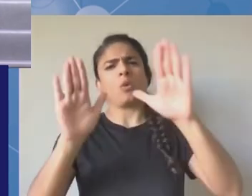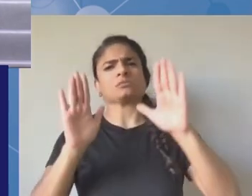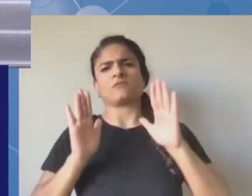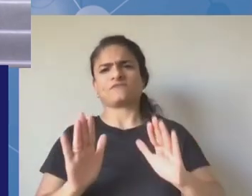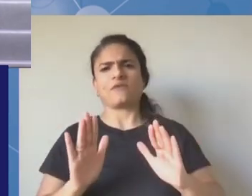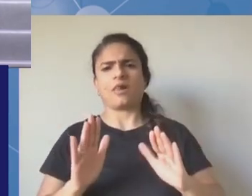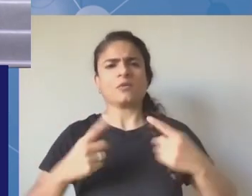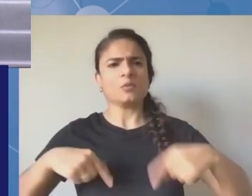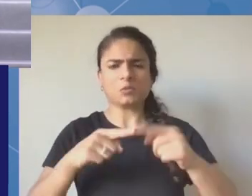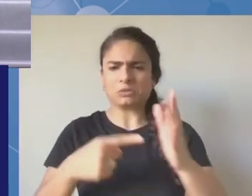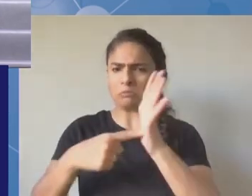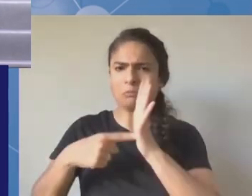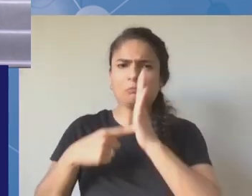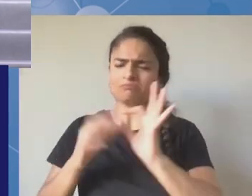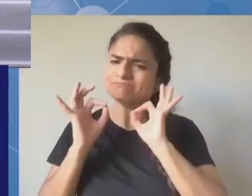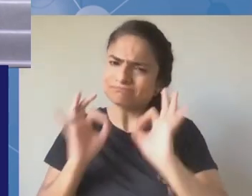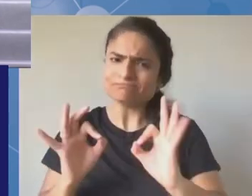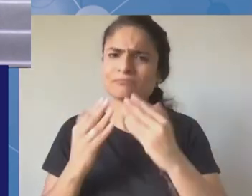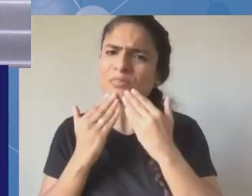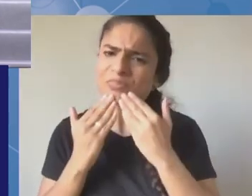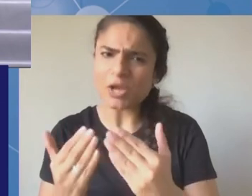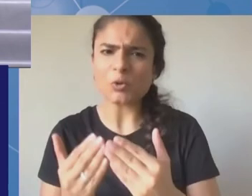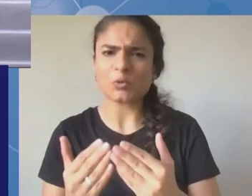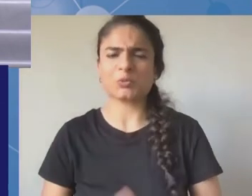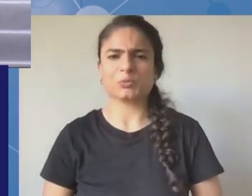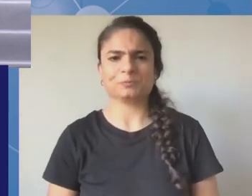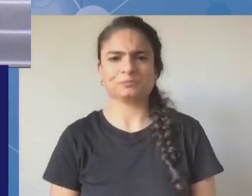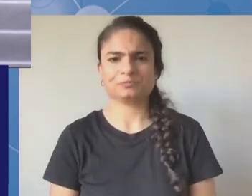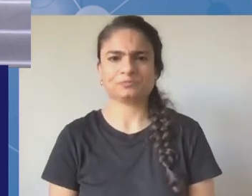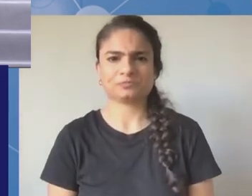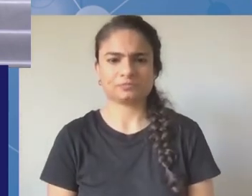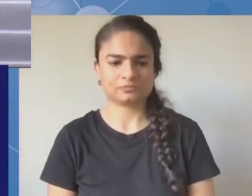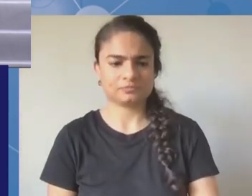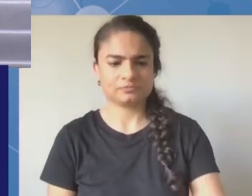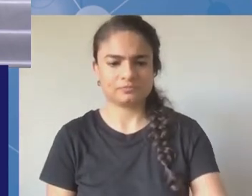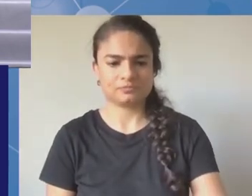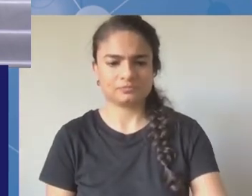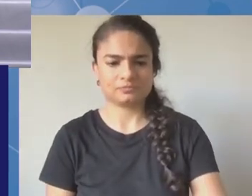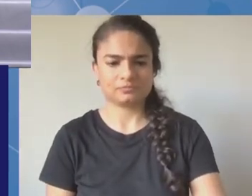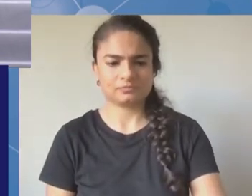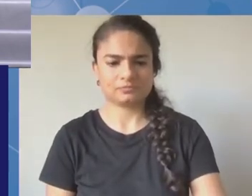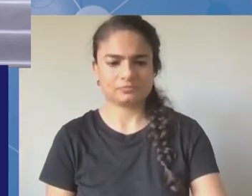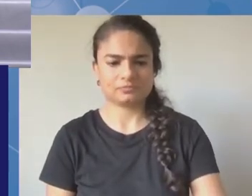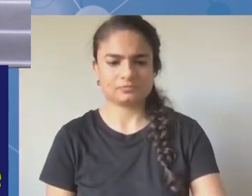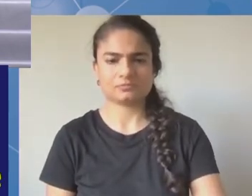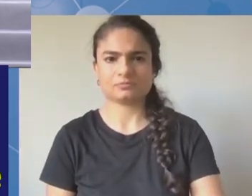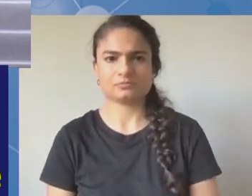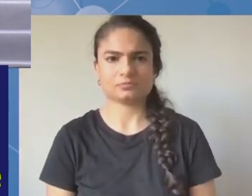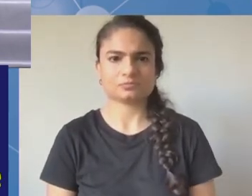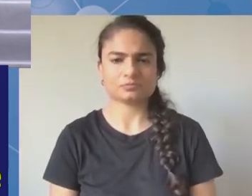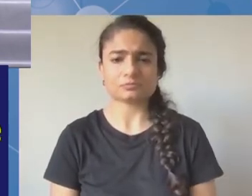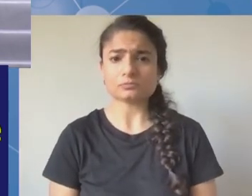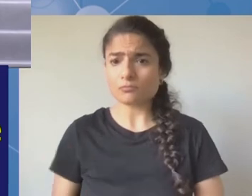um paul mitchell the uh incoming mad chair just to have very quick